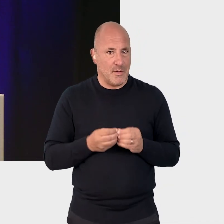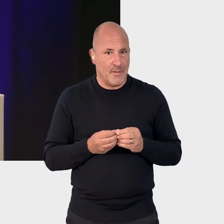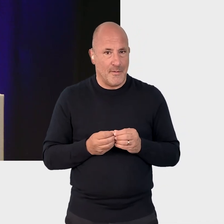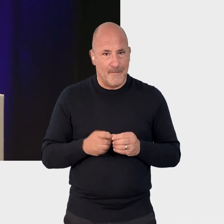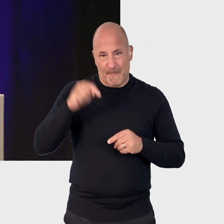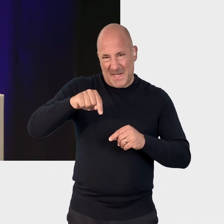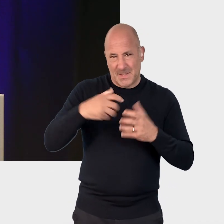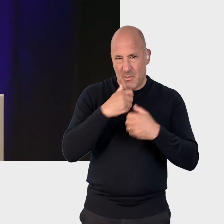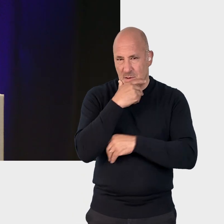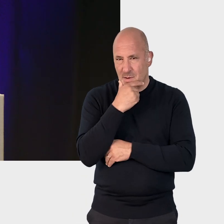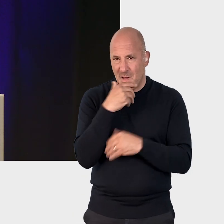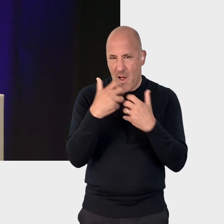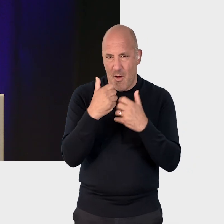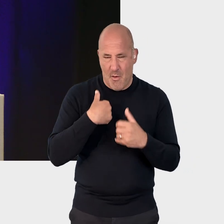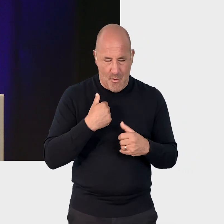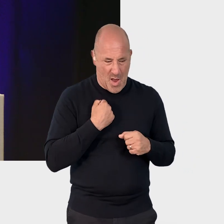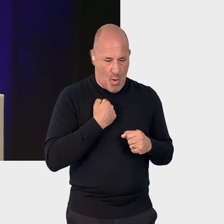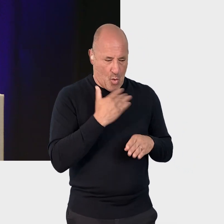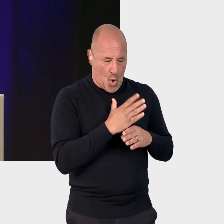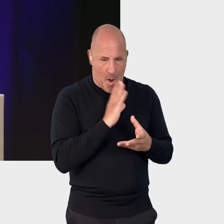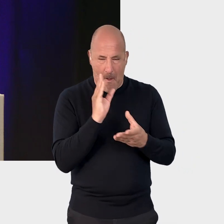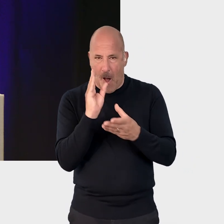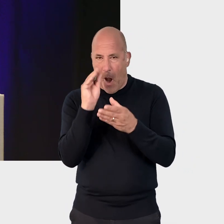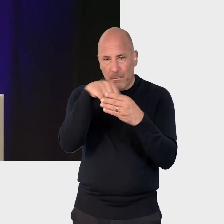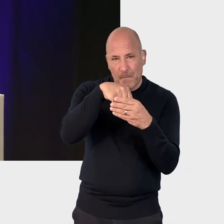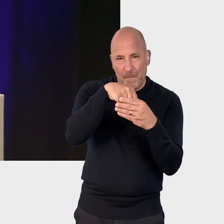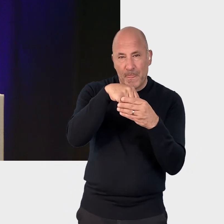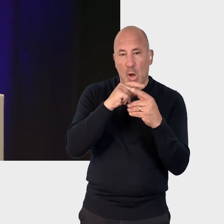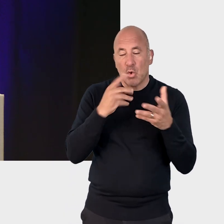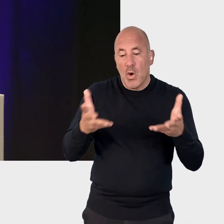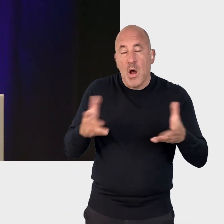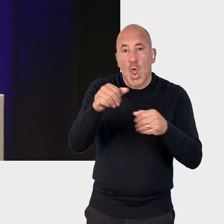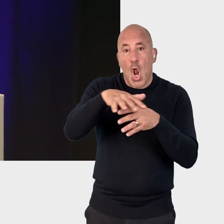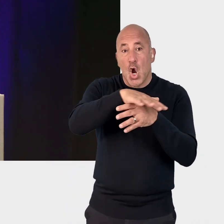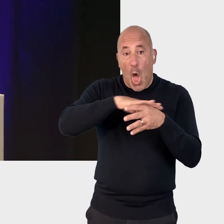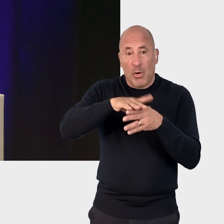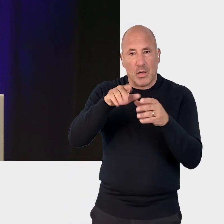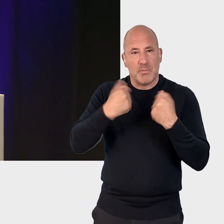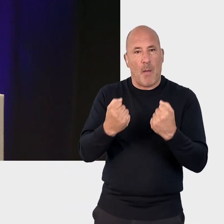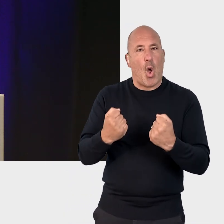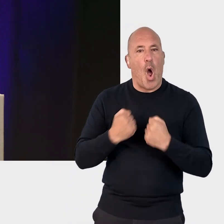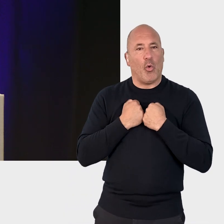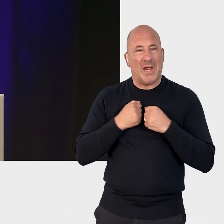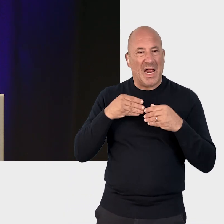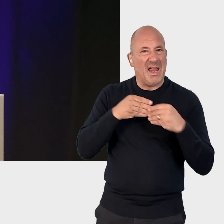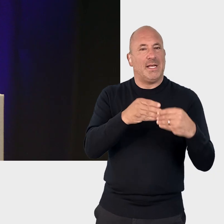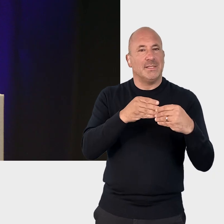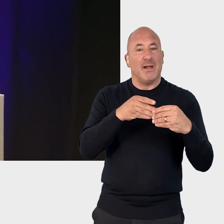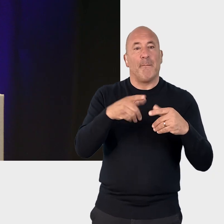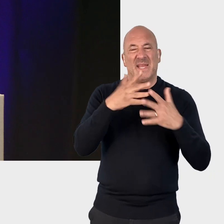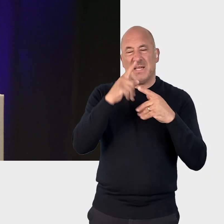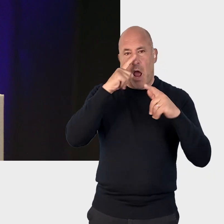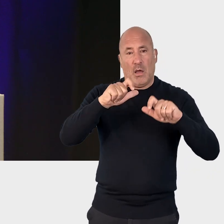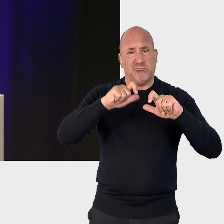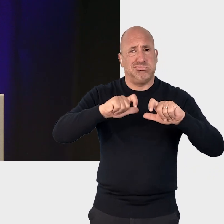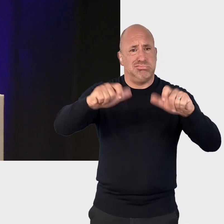teaching staff. This was a way of working out how we could embed the work we were doing and empower local people to take ownership and